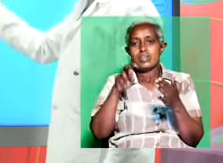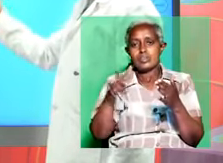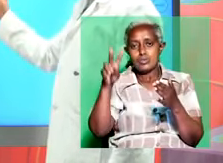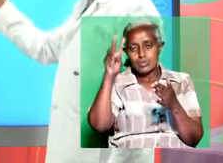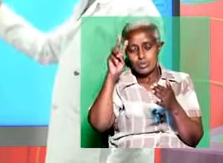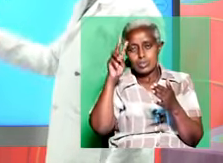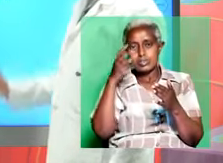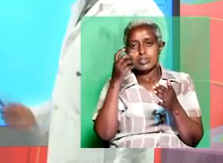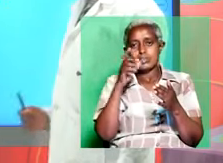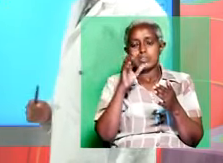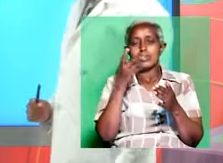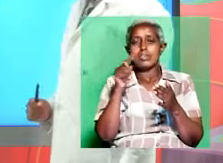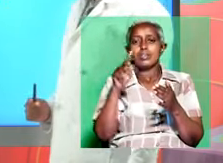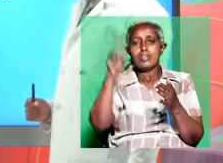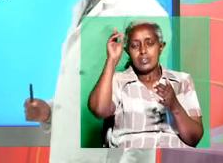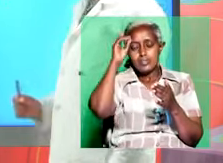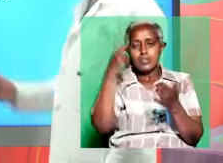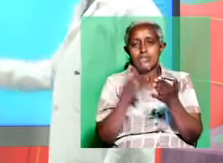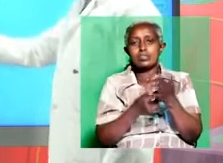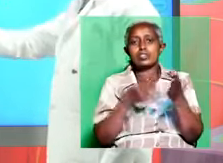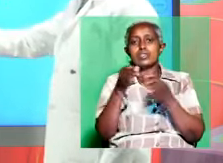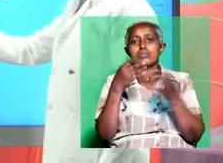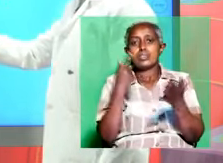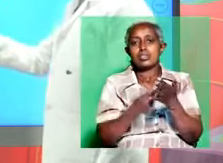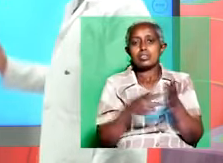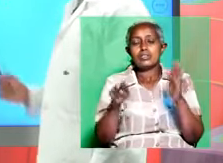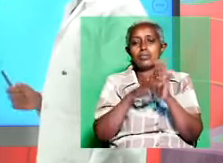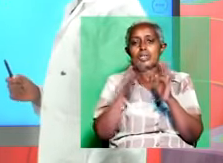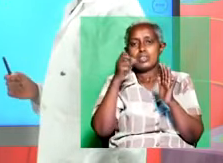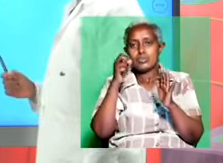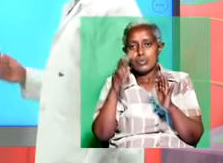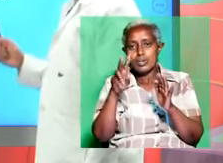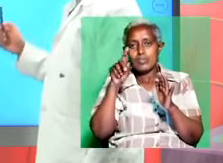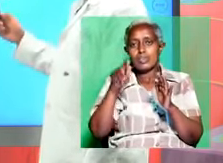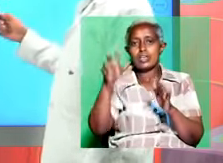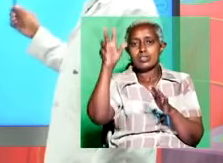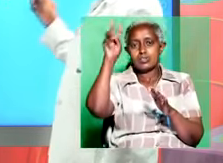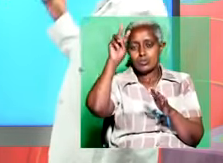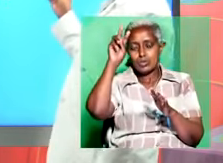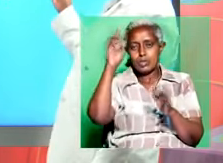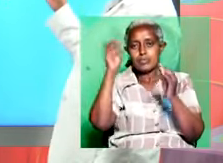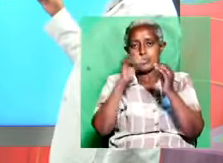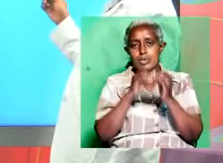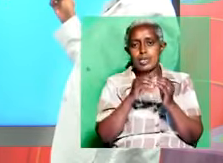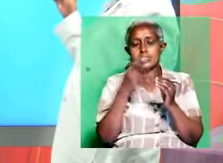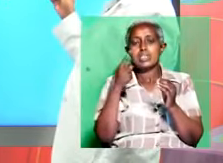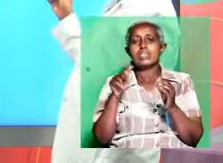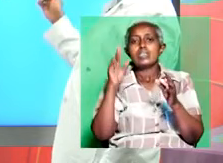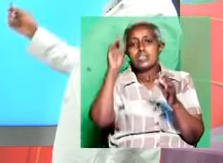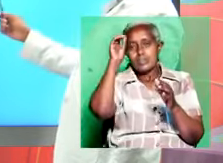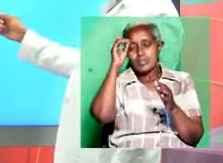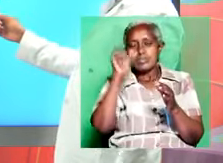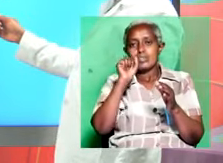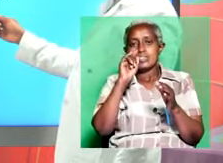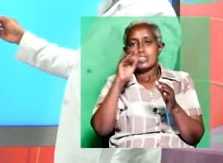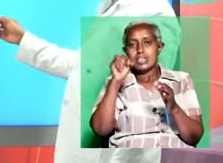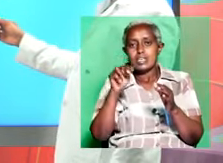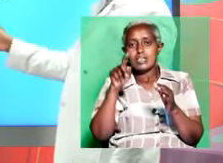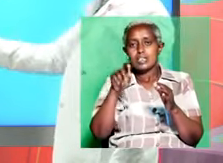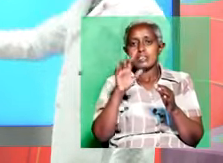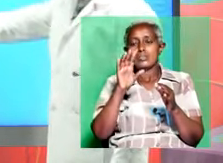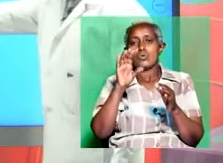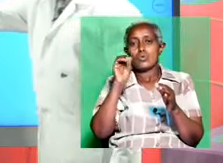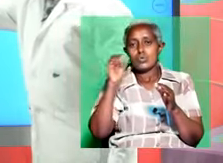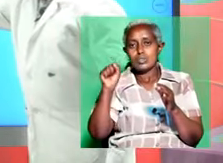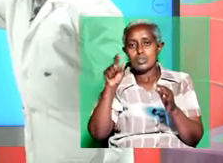So the derivative of this expression is this minus 12x squared plus the derivative of sin x, it is cos